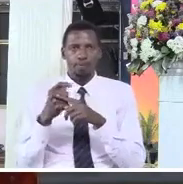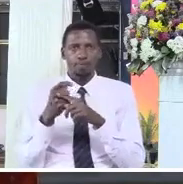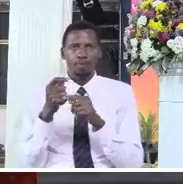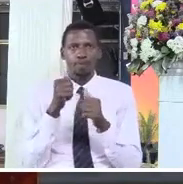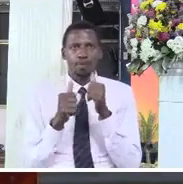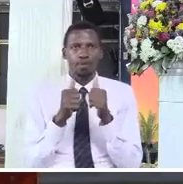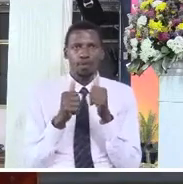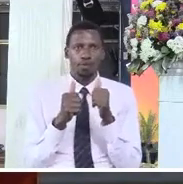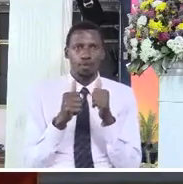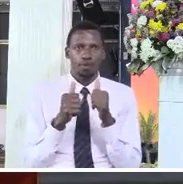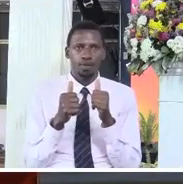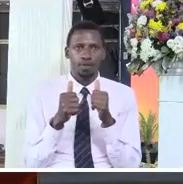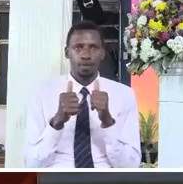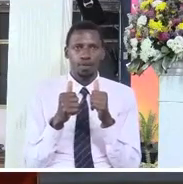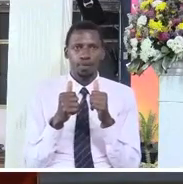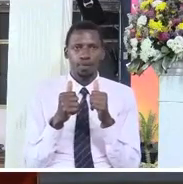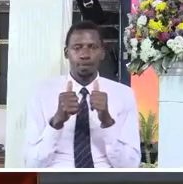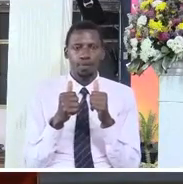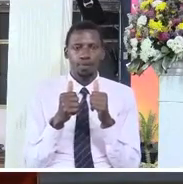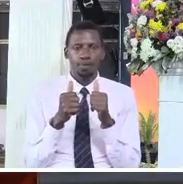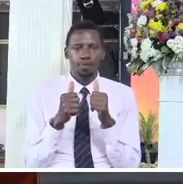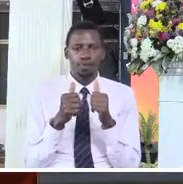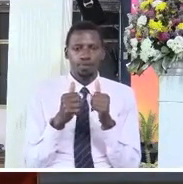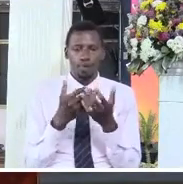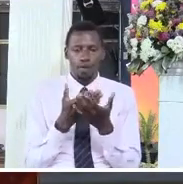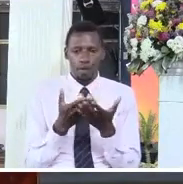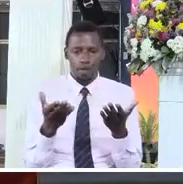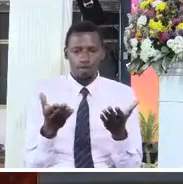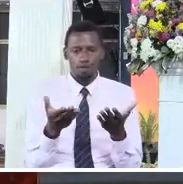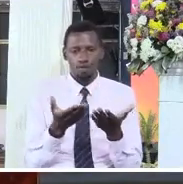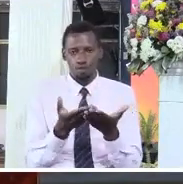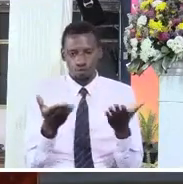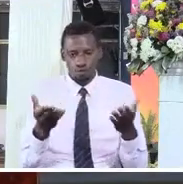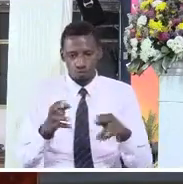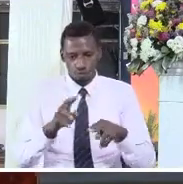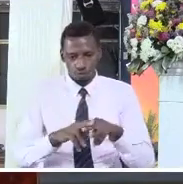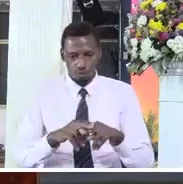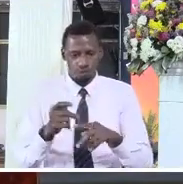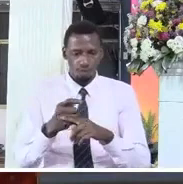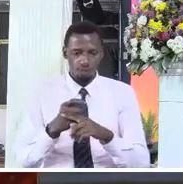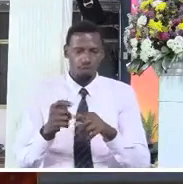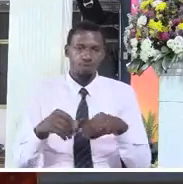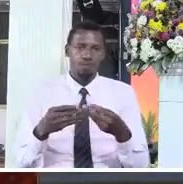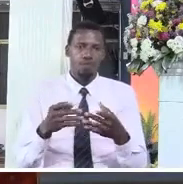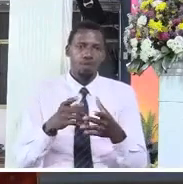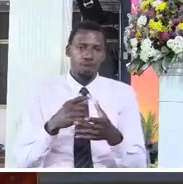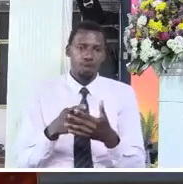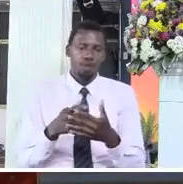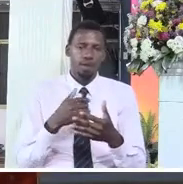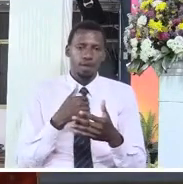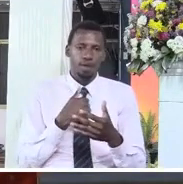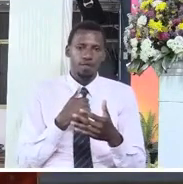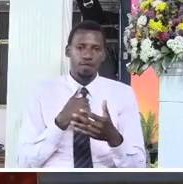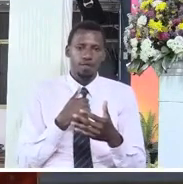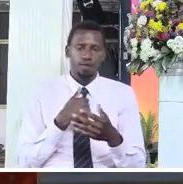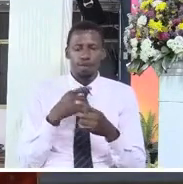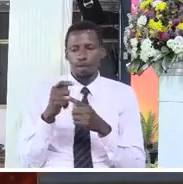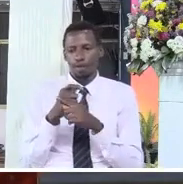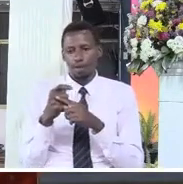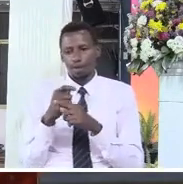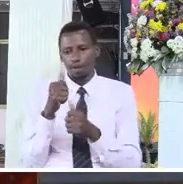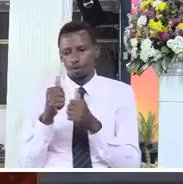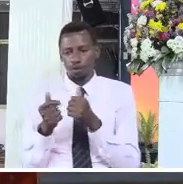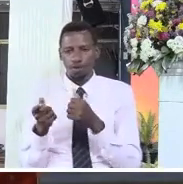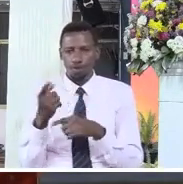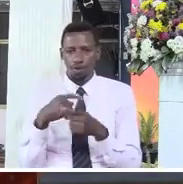that you are they sit you down and you are trained, okay? Then there's just training that